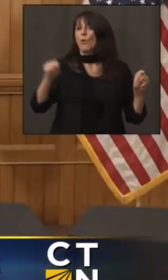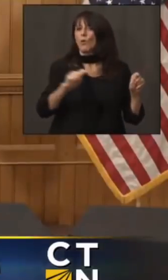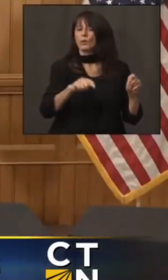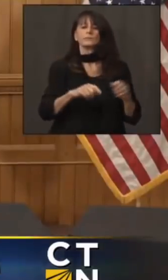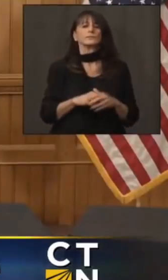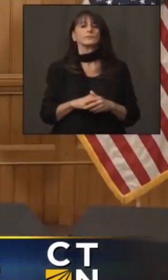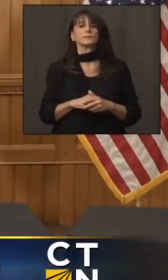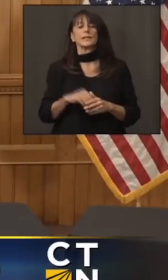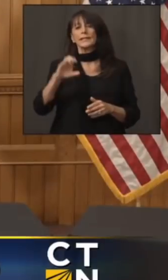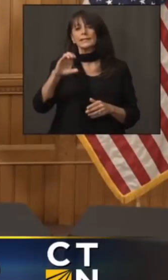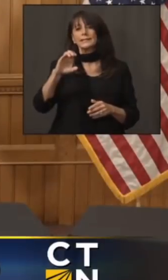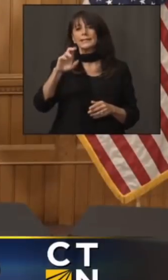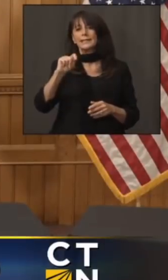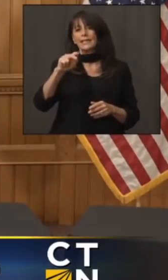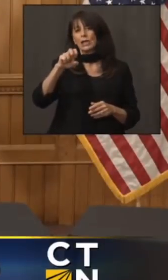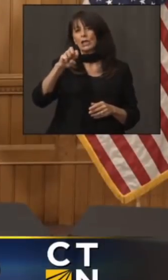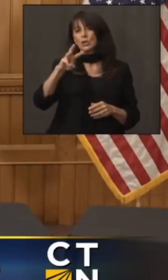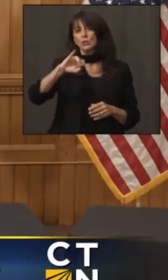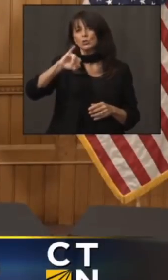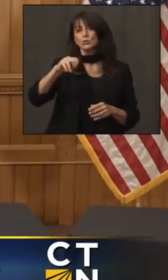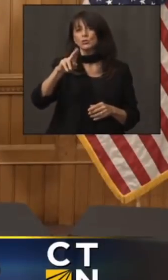CT News Junkie.